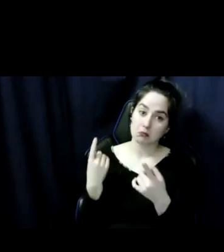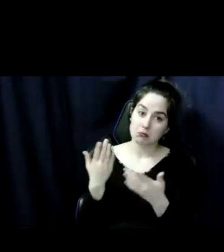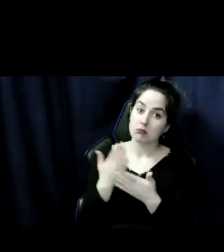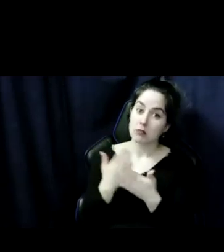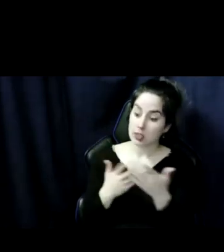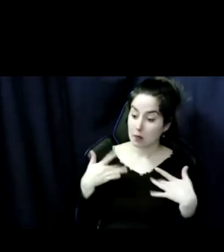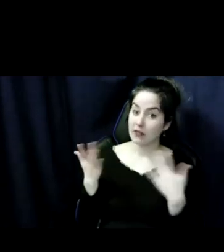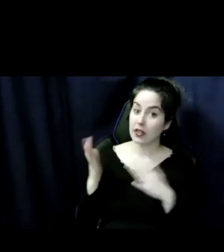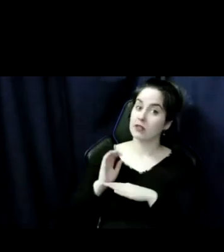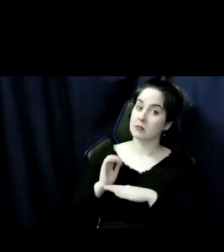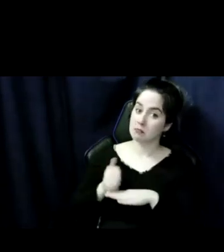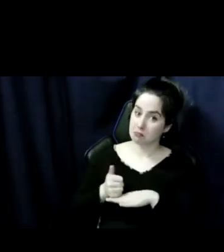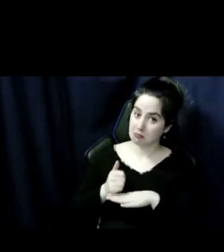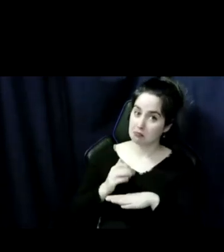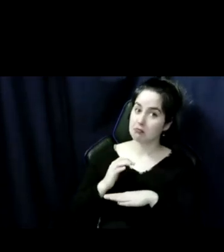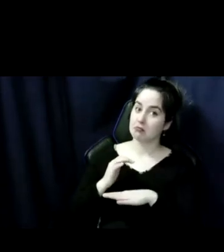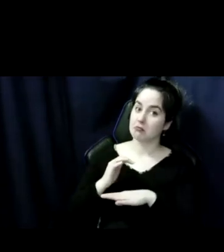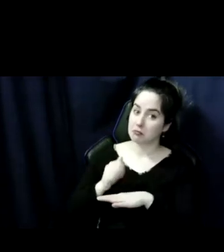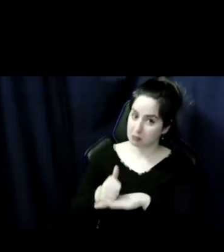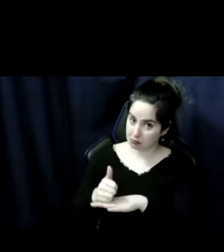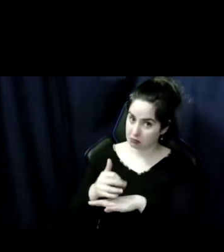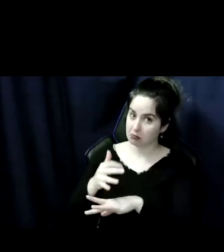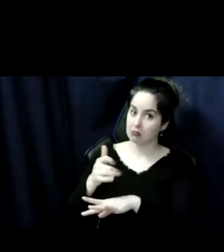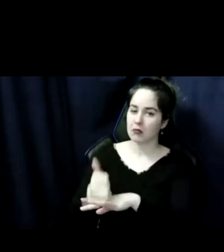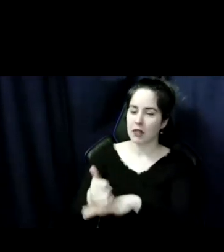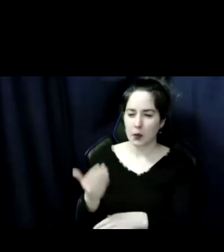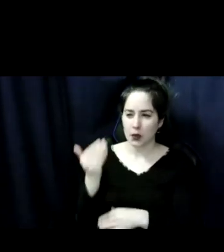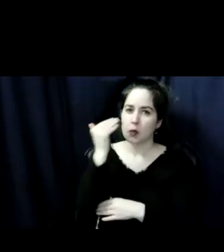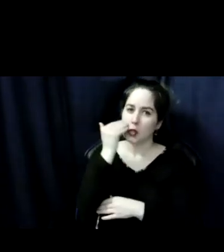kind of know where we are a little bit more now. So